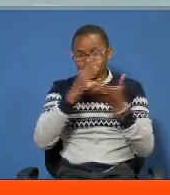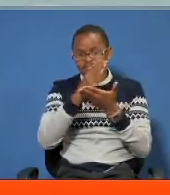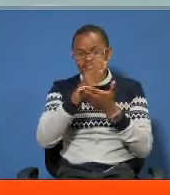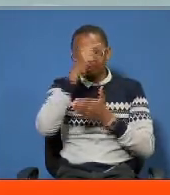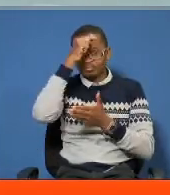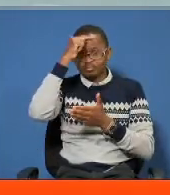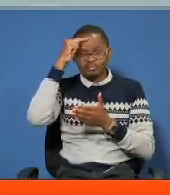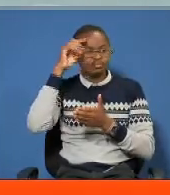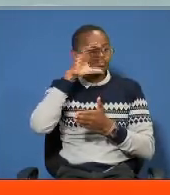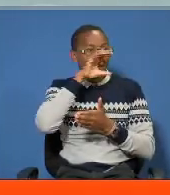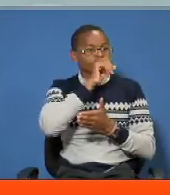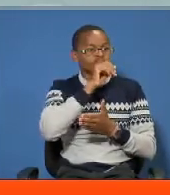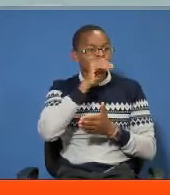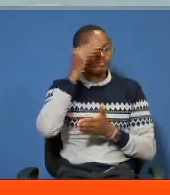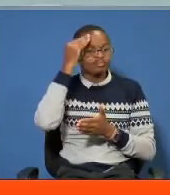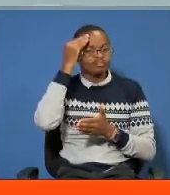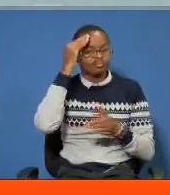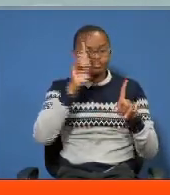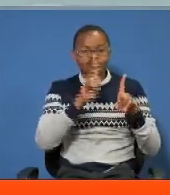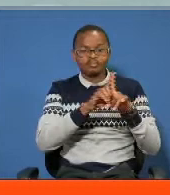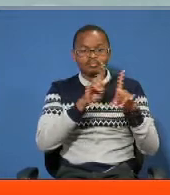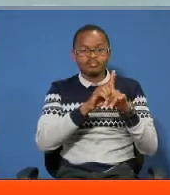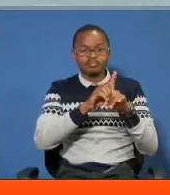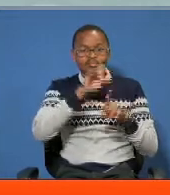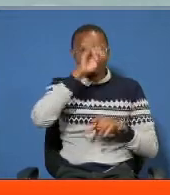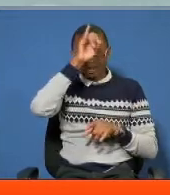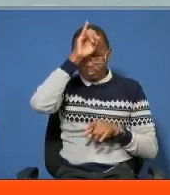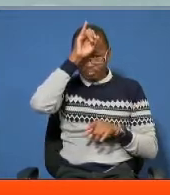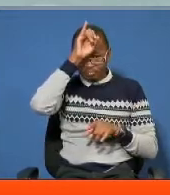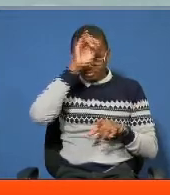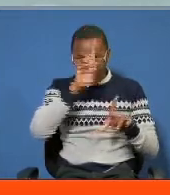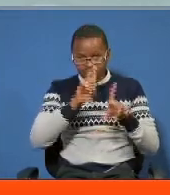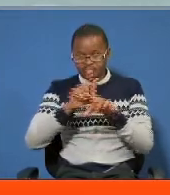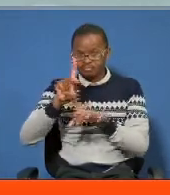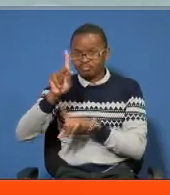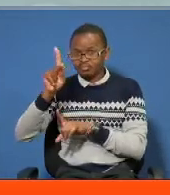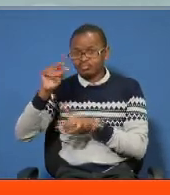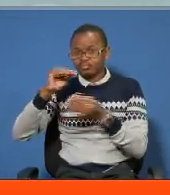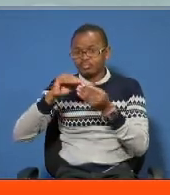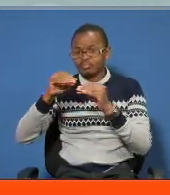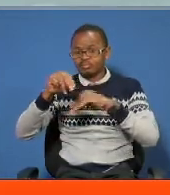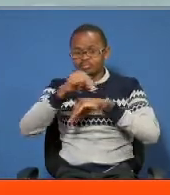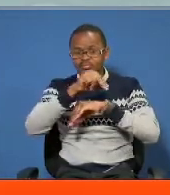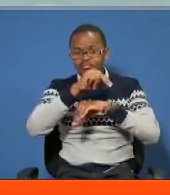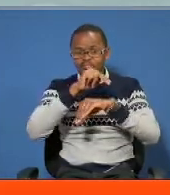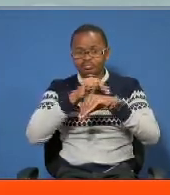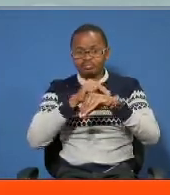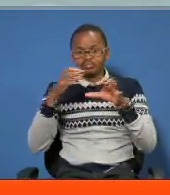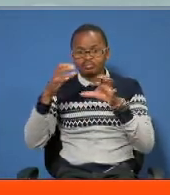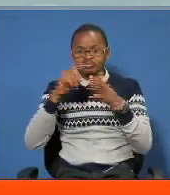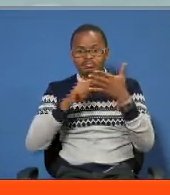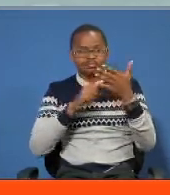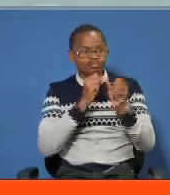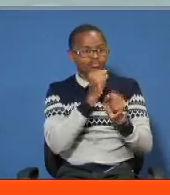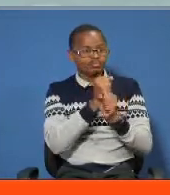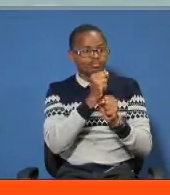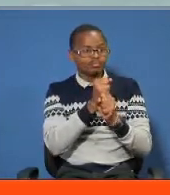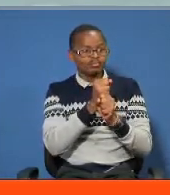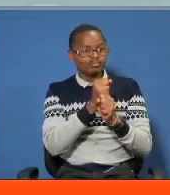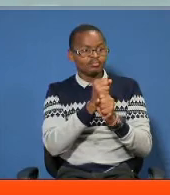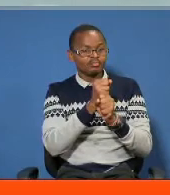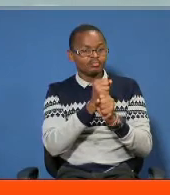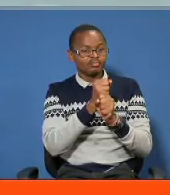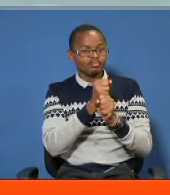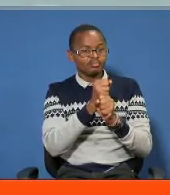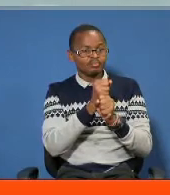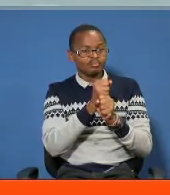copyright, some due to lack of awareness, others due to ignorance. As a Kenya National Innovation Agency, what are you doing to sort